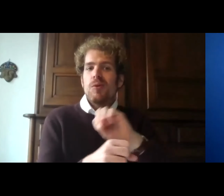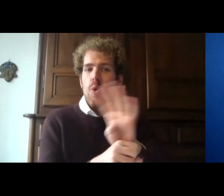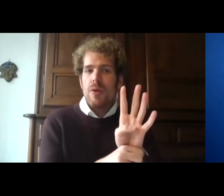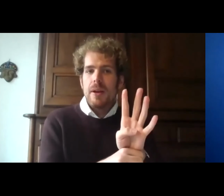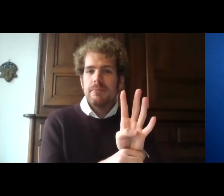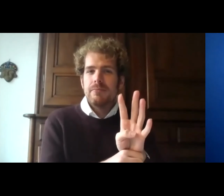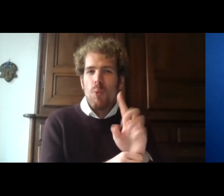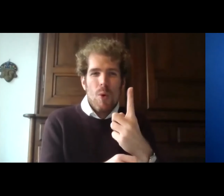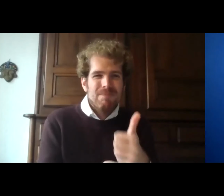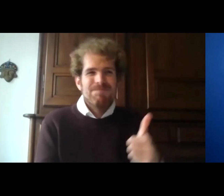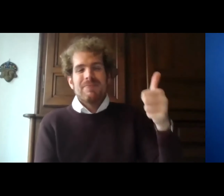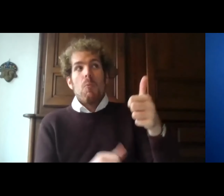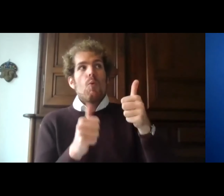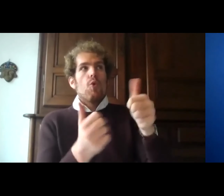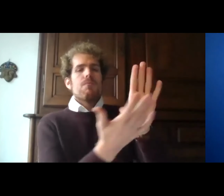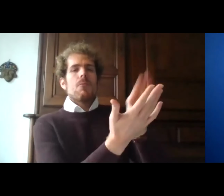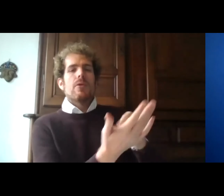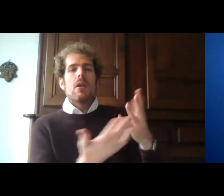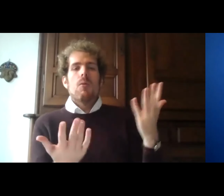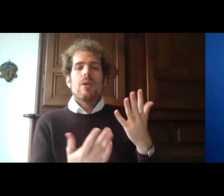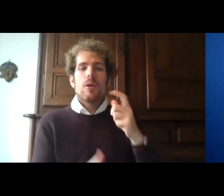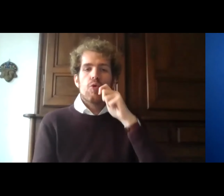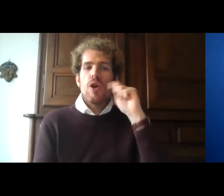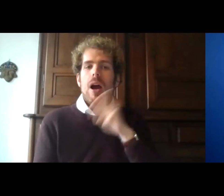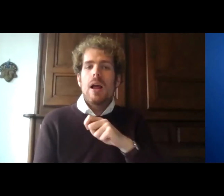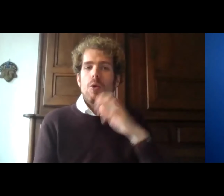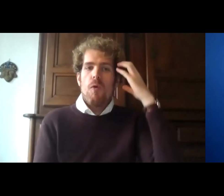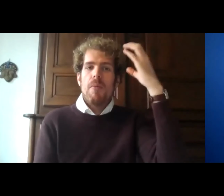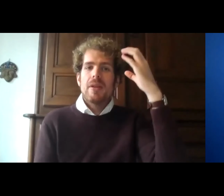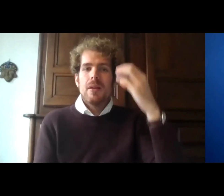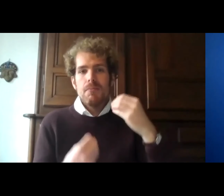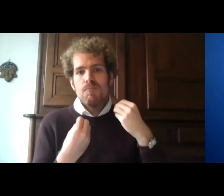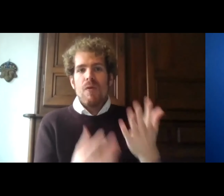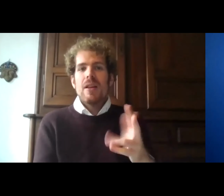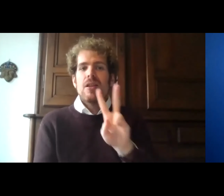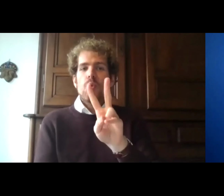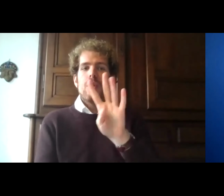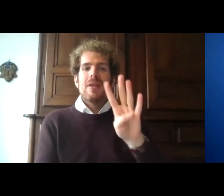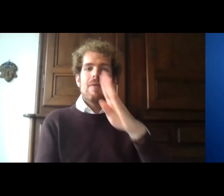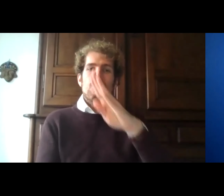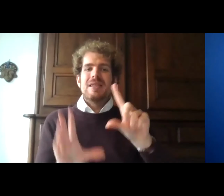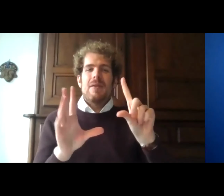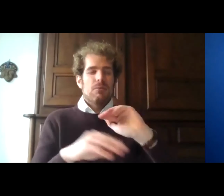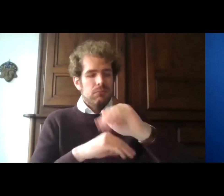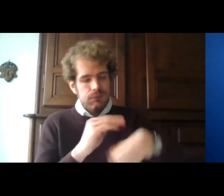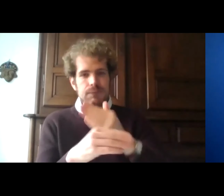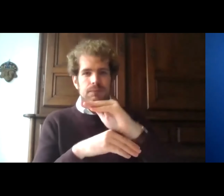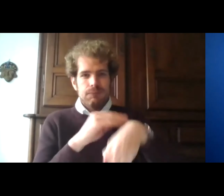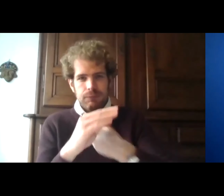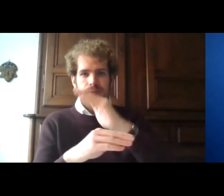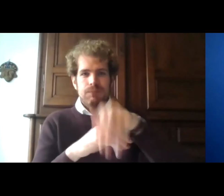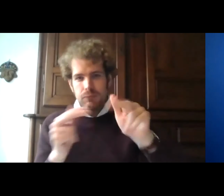So we see a lot more sign language interpreters being provided to talk about and to explain and to interpret the information being given on